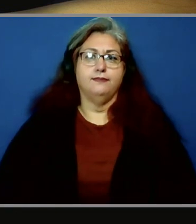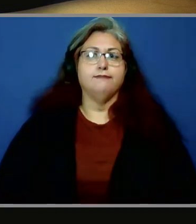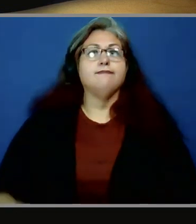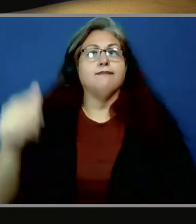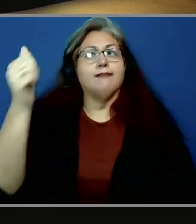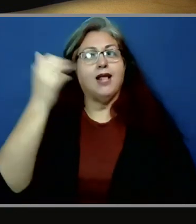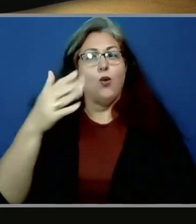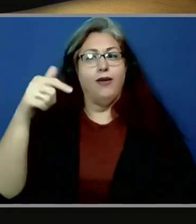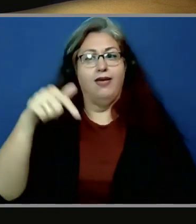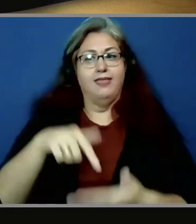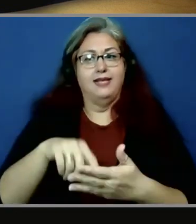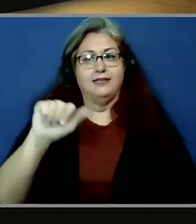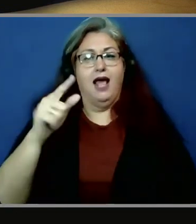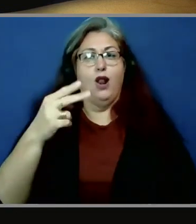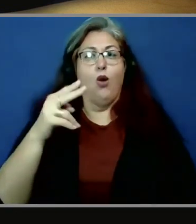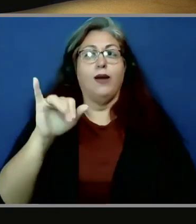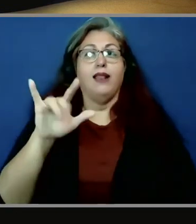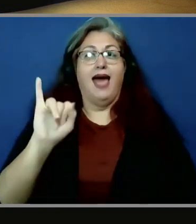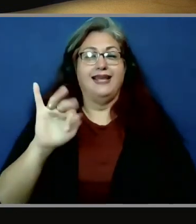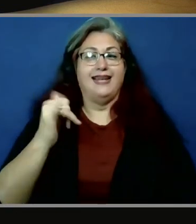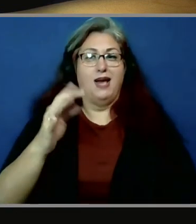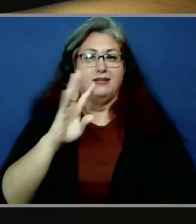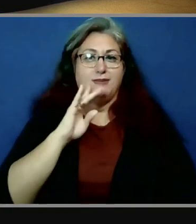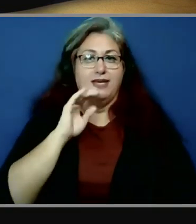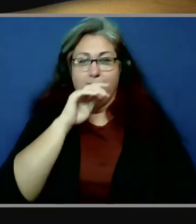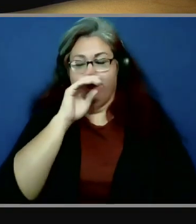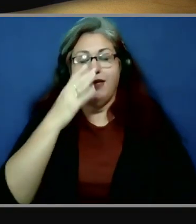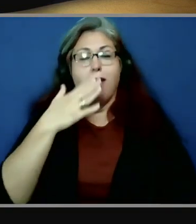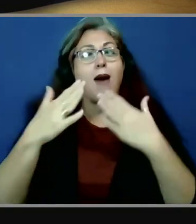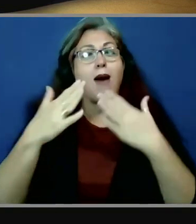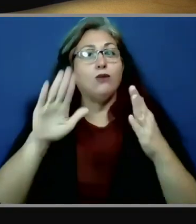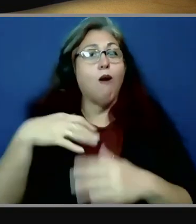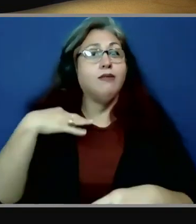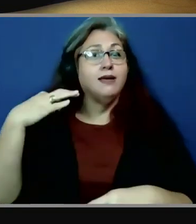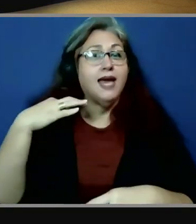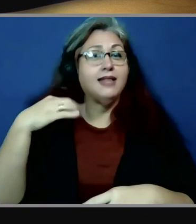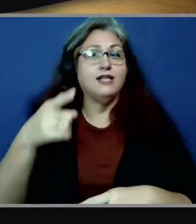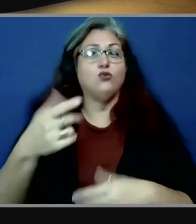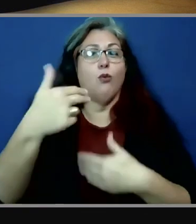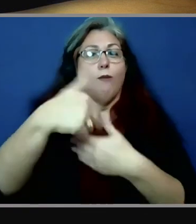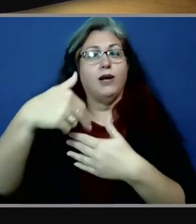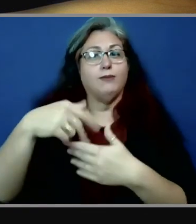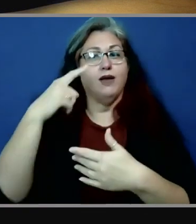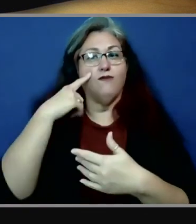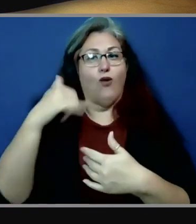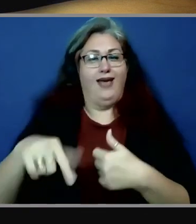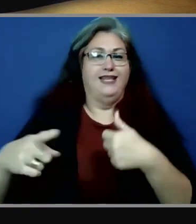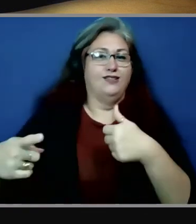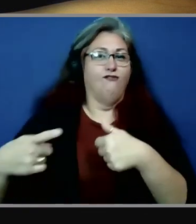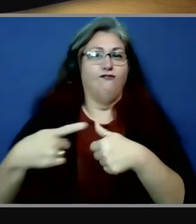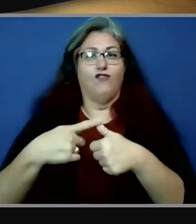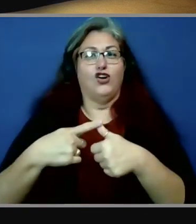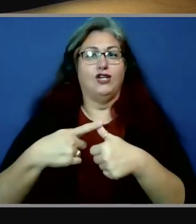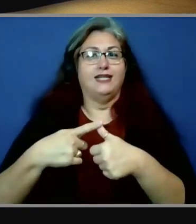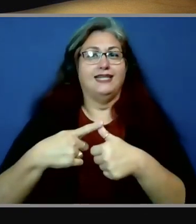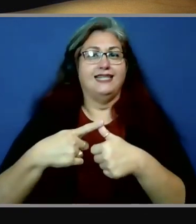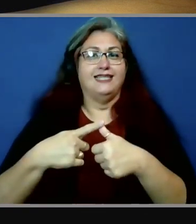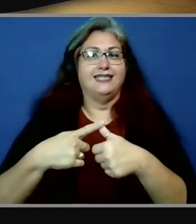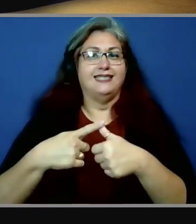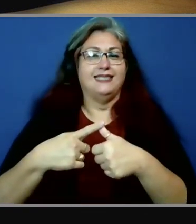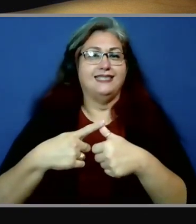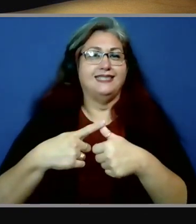Aloha. This is Alohilani speaking. Mahalo candidates for participating in our first virtual